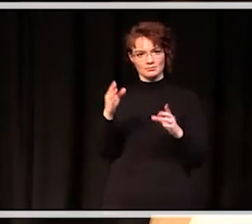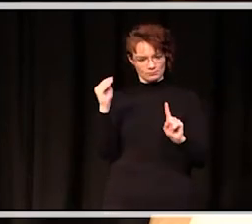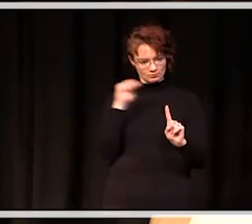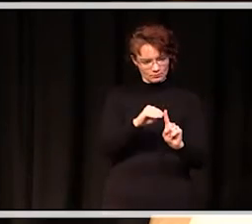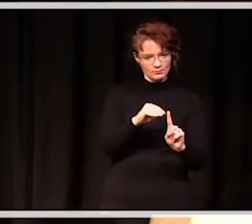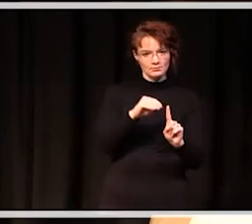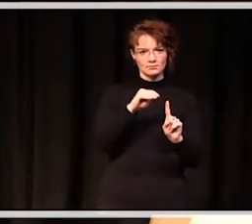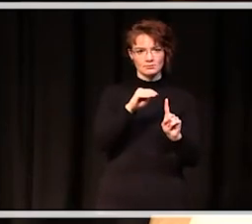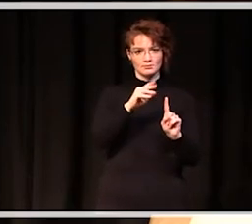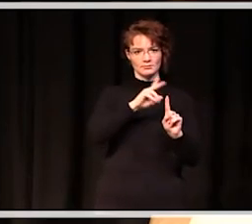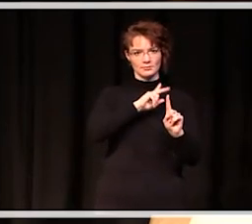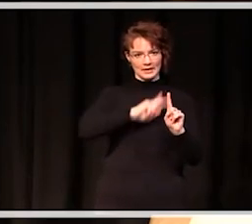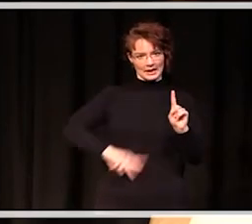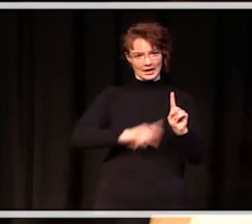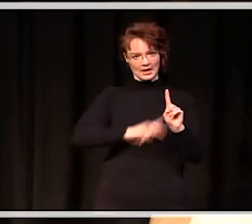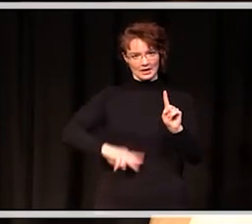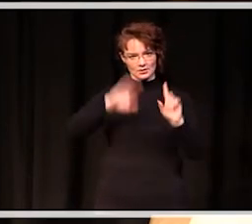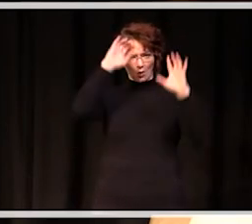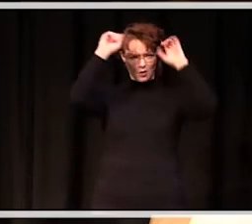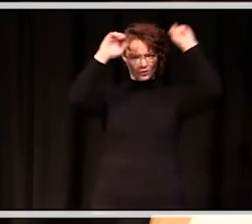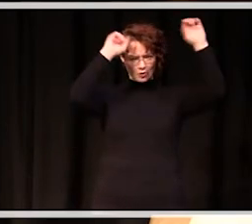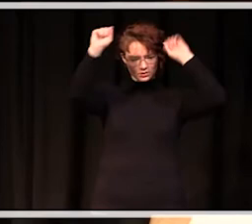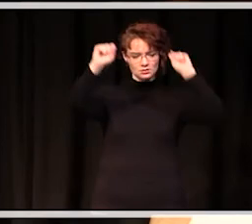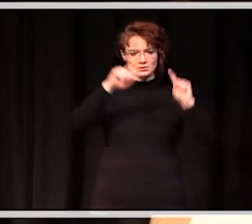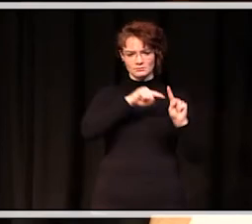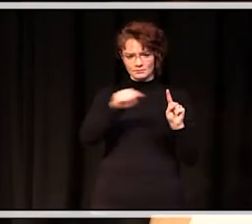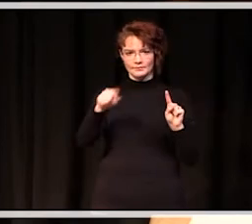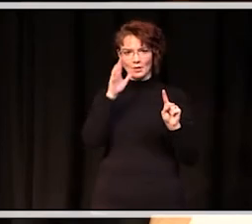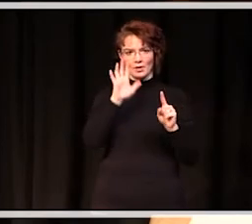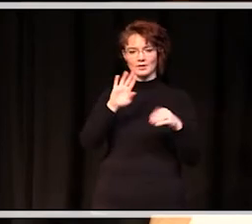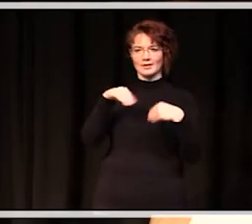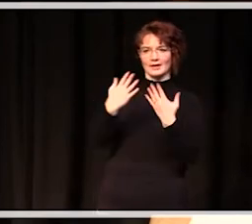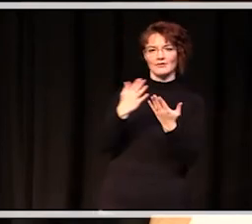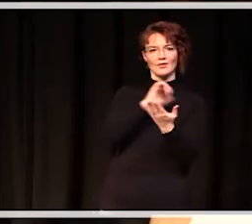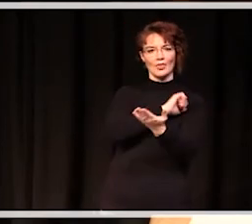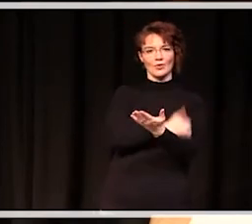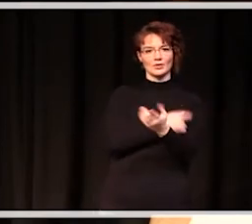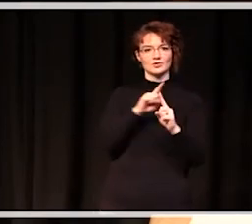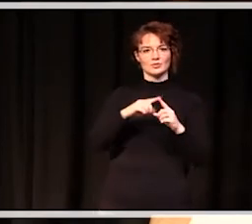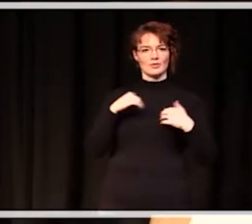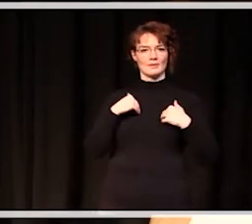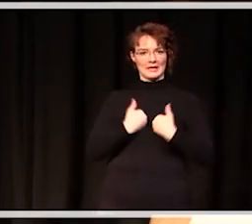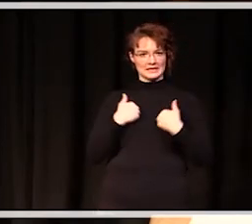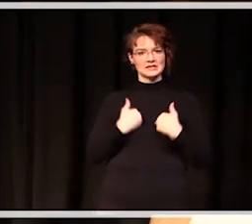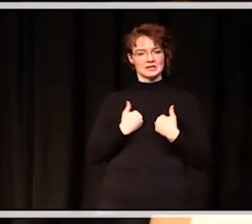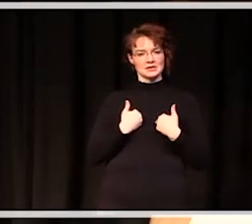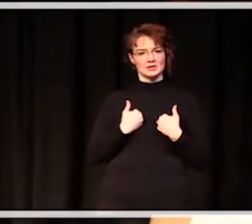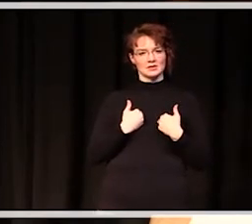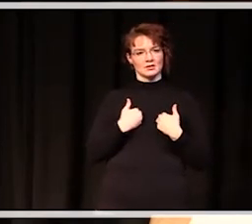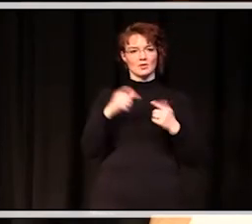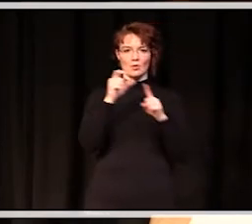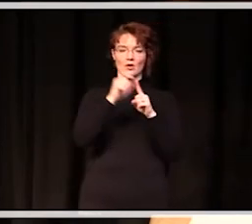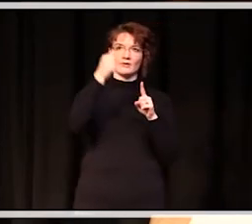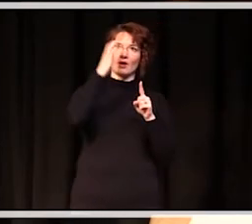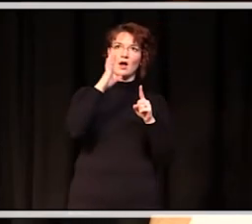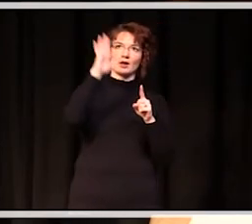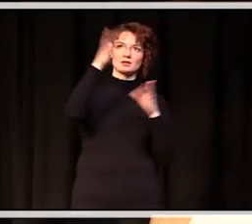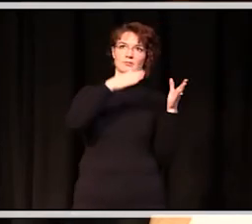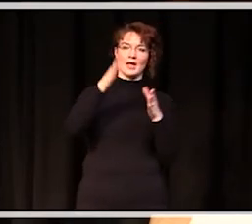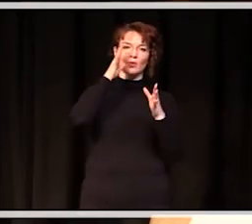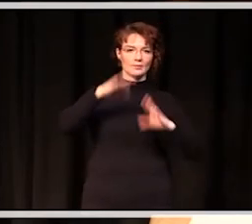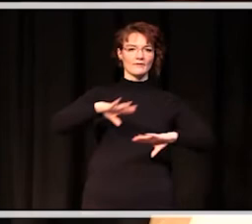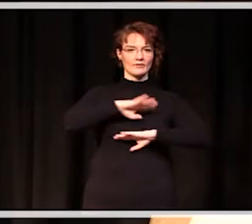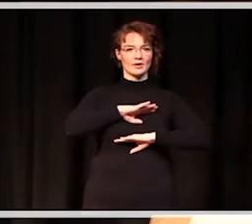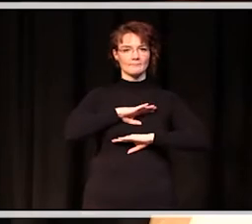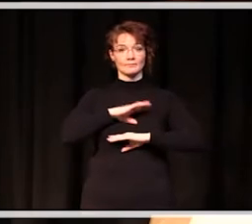purposes. They will agree to give their authority to the scarlet beast. And so the words of God will be fulfilled. And this